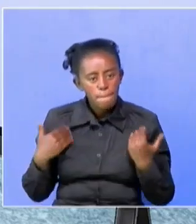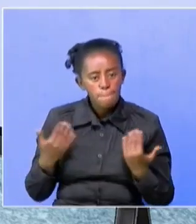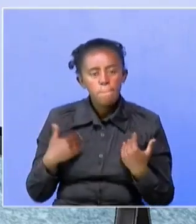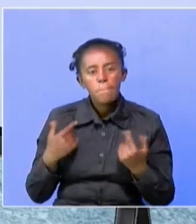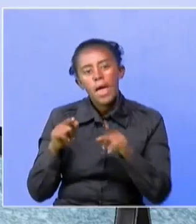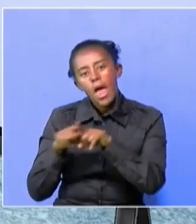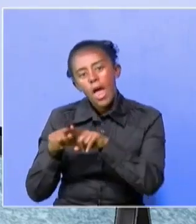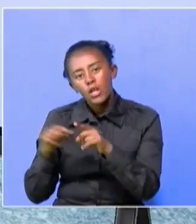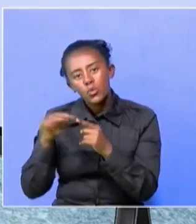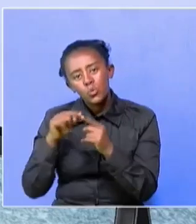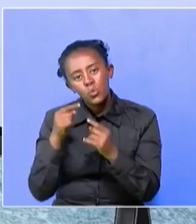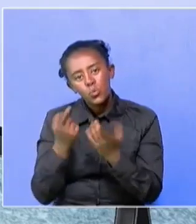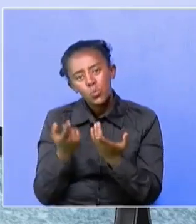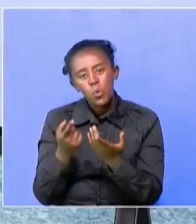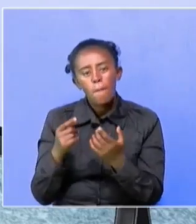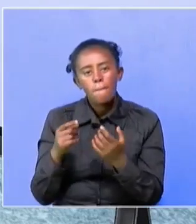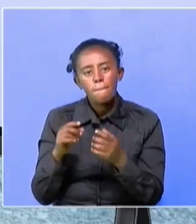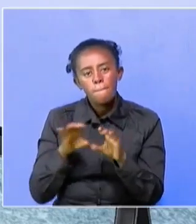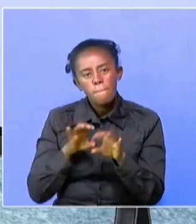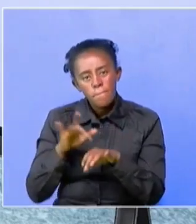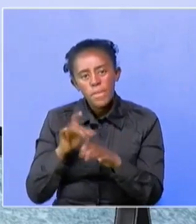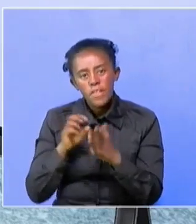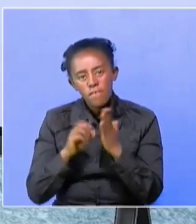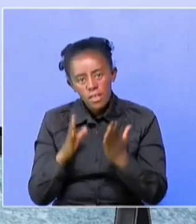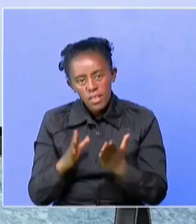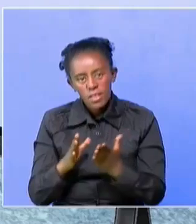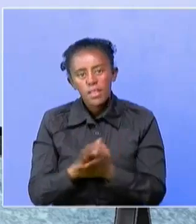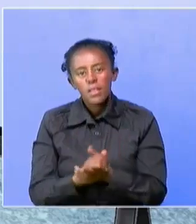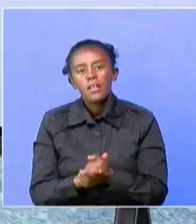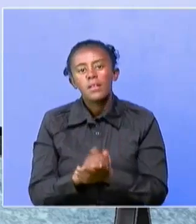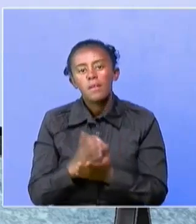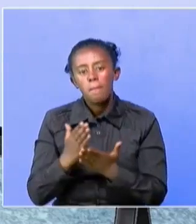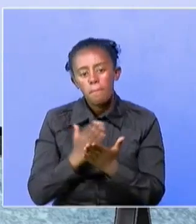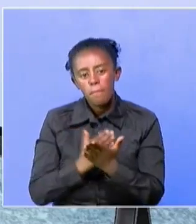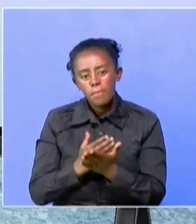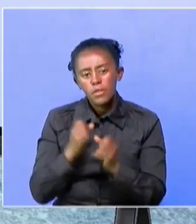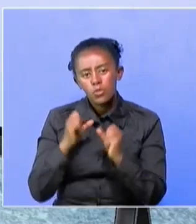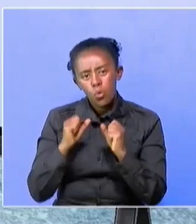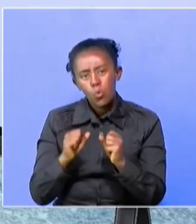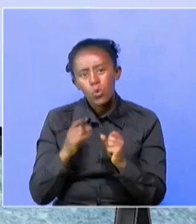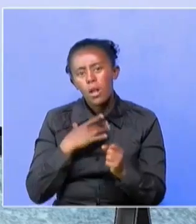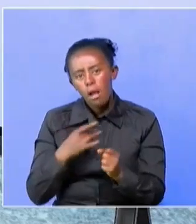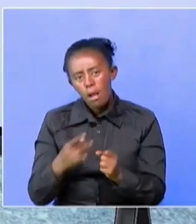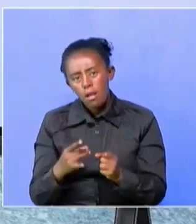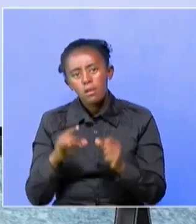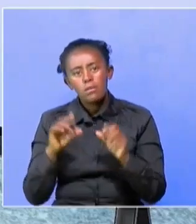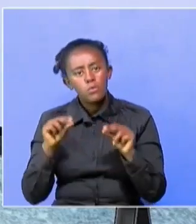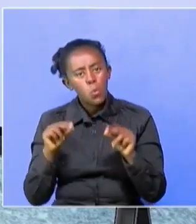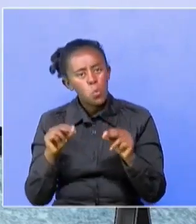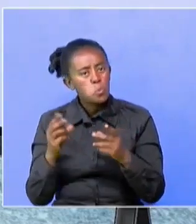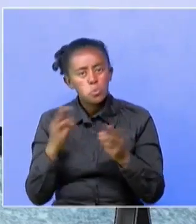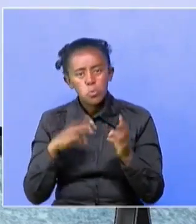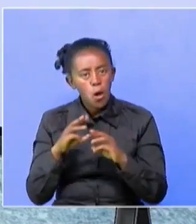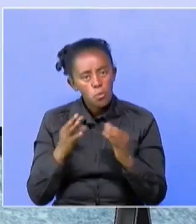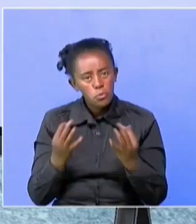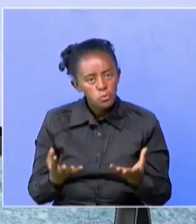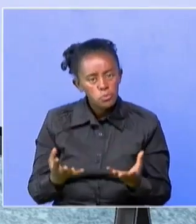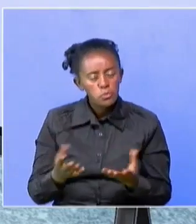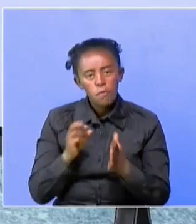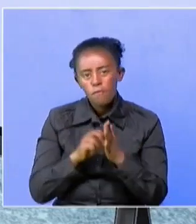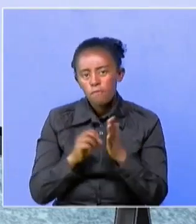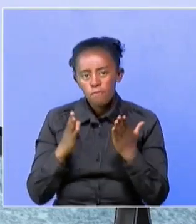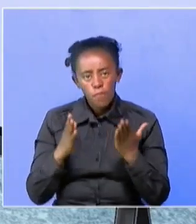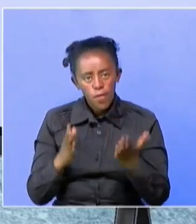study alone makes me effective in my lesson. I strongly like it. I have no doubt studying alone makes me